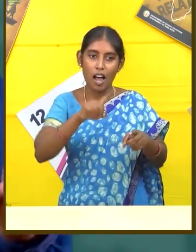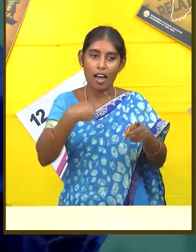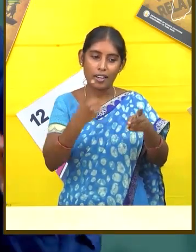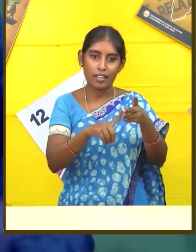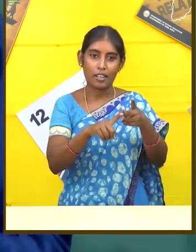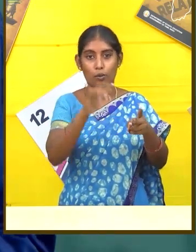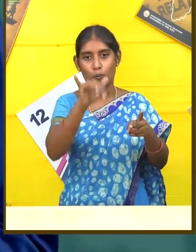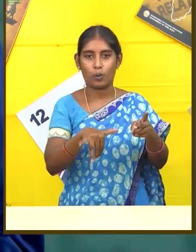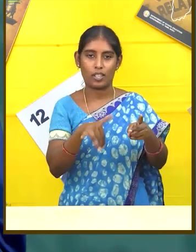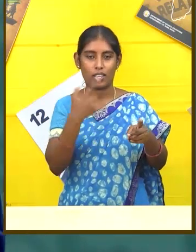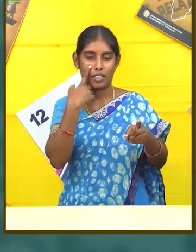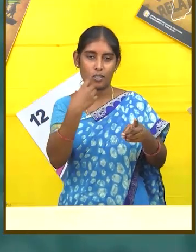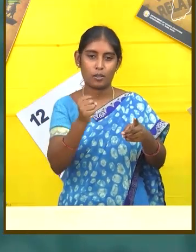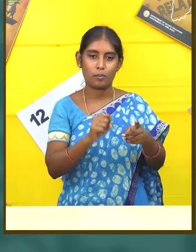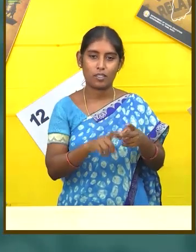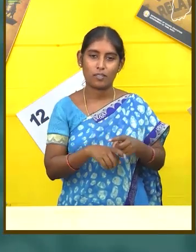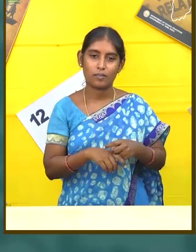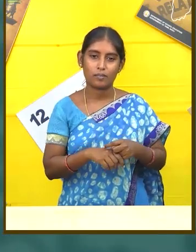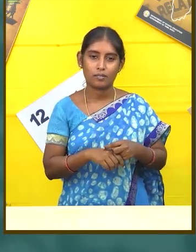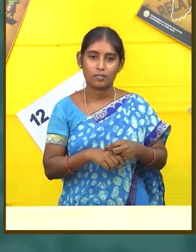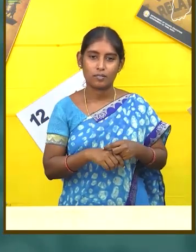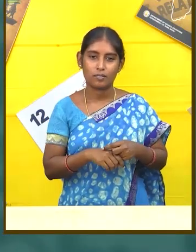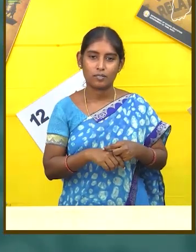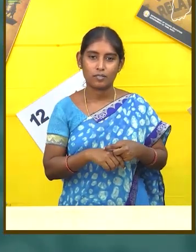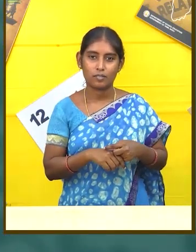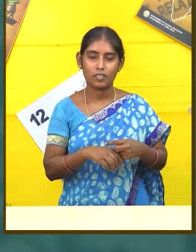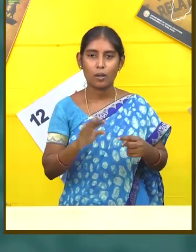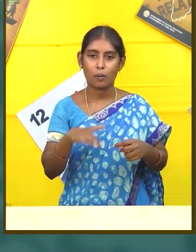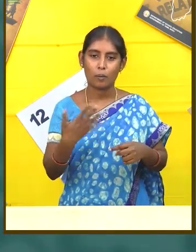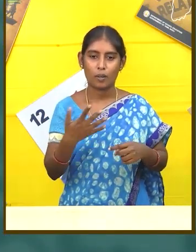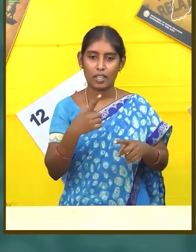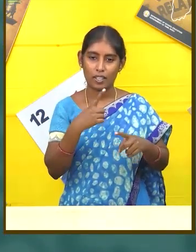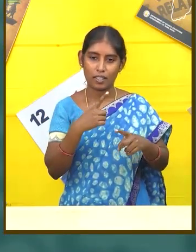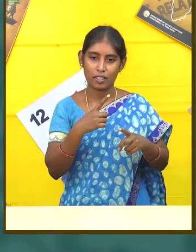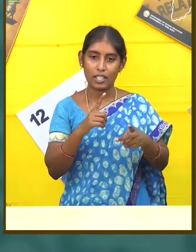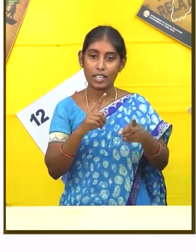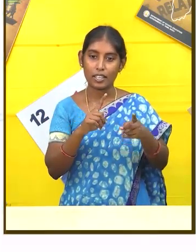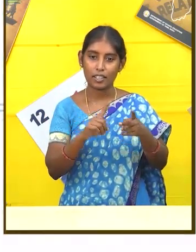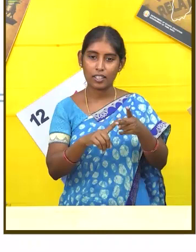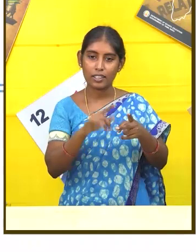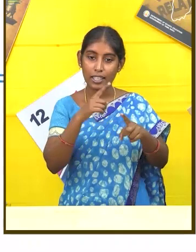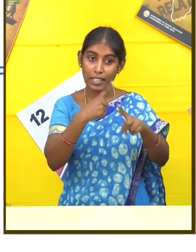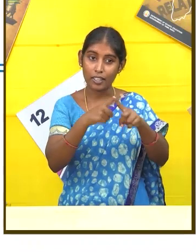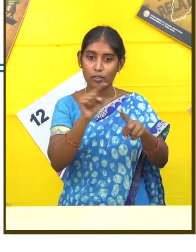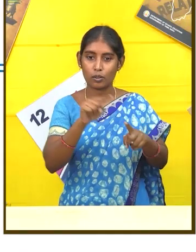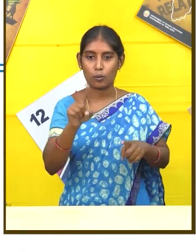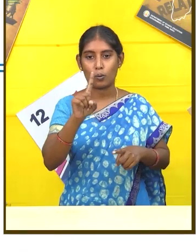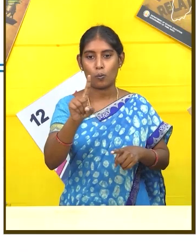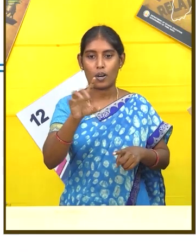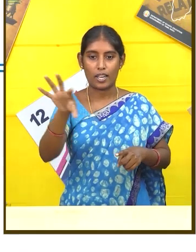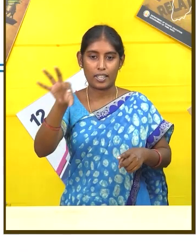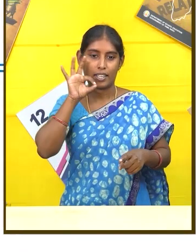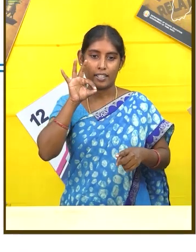value y and value z. Okay. After getting the value of x, substitute x equal to